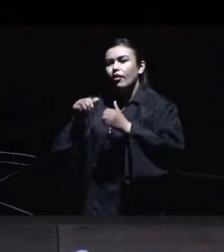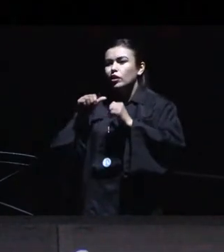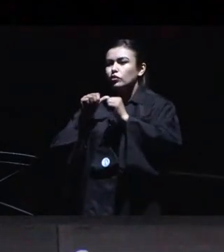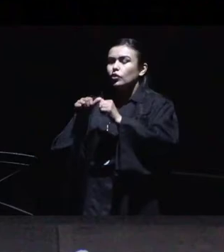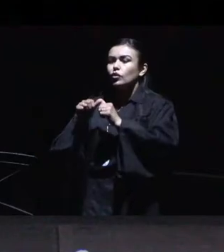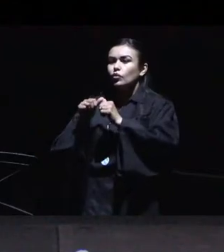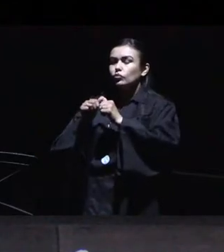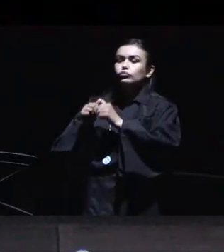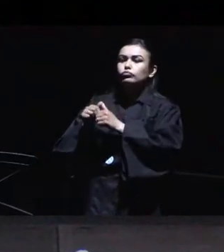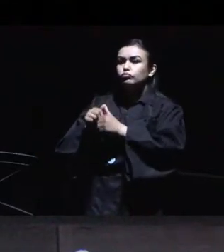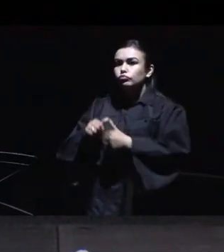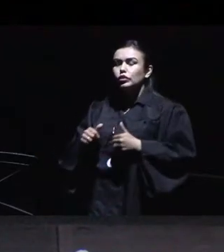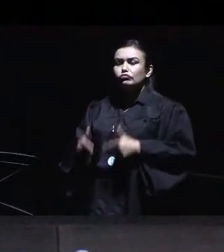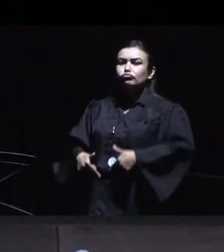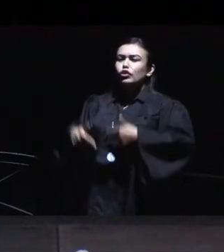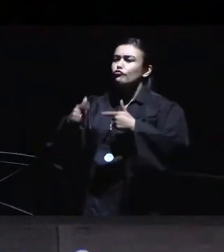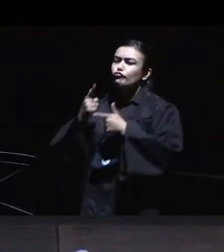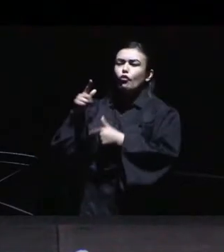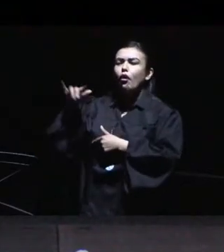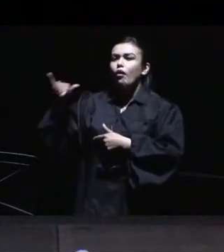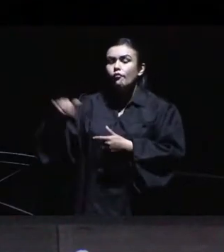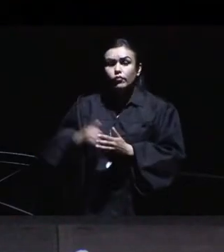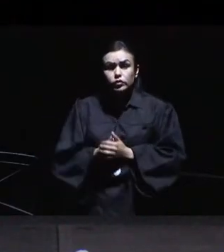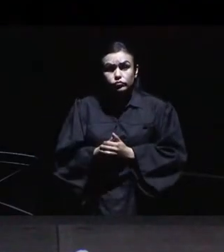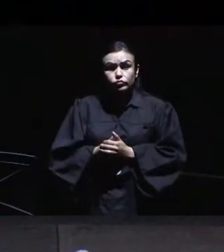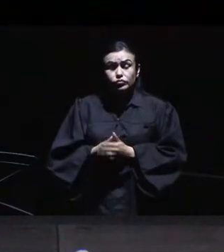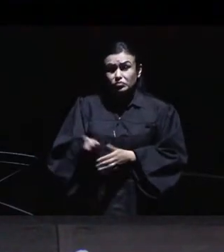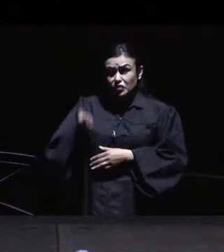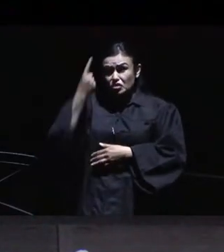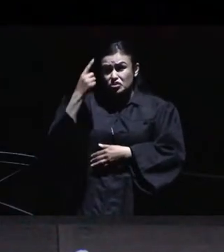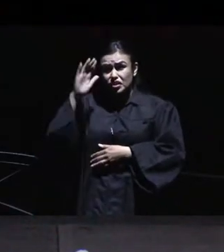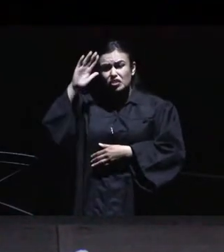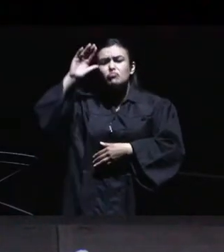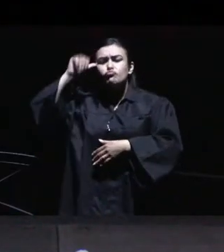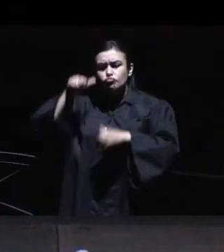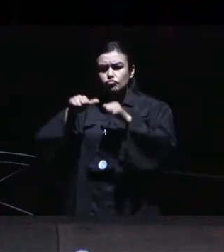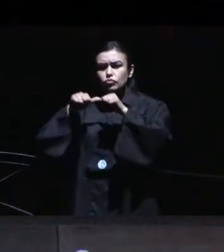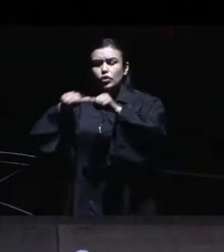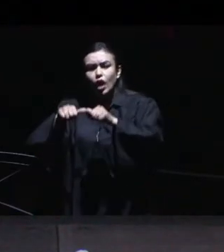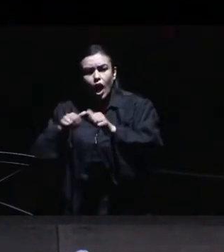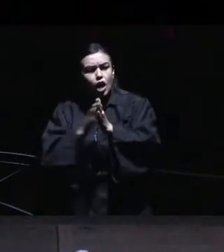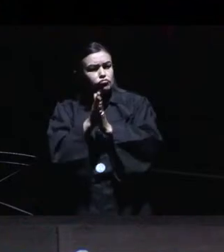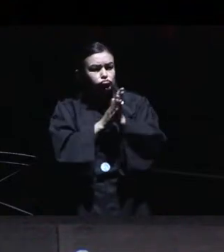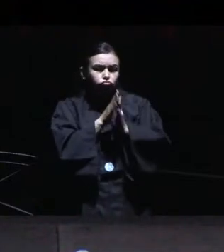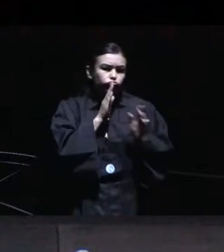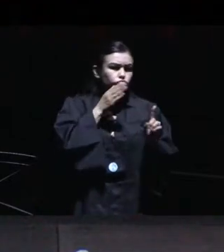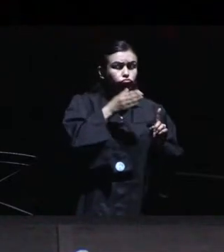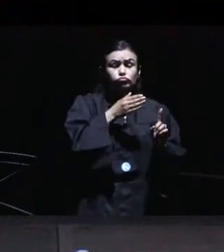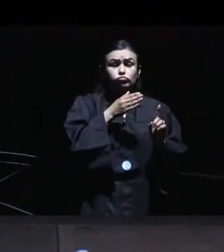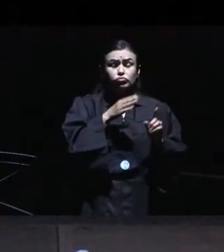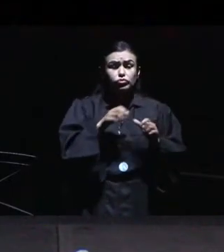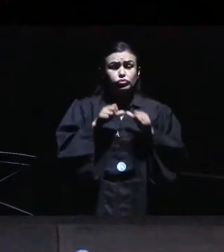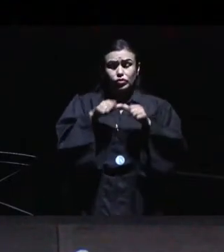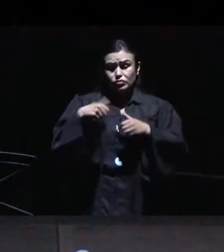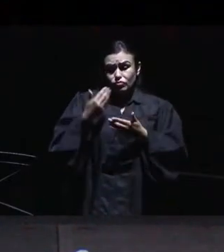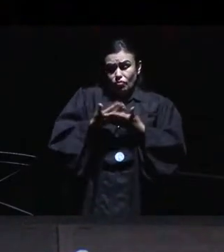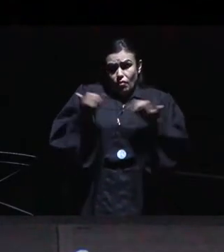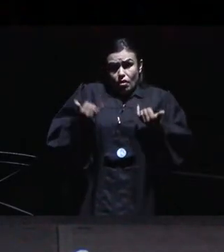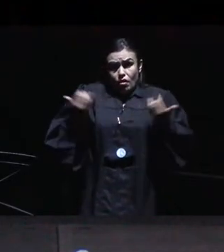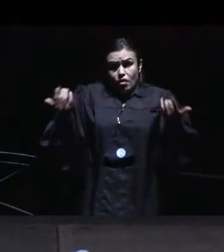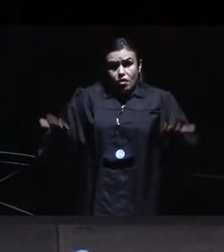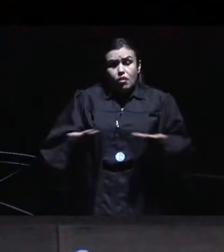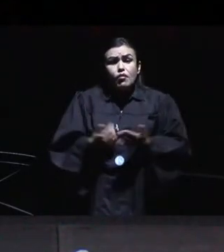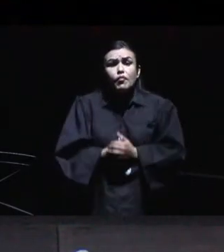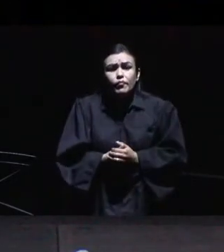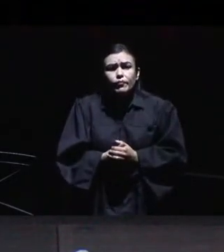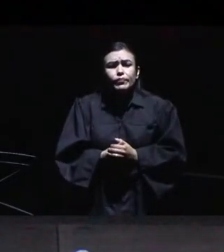Your dedication and tenacity have gotten you to this point, but don't stop here. Keep learning, keep pushing